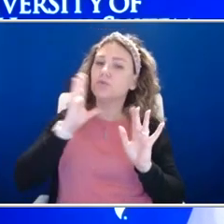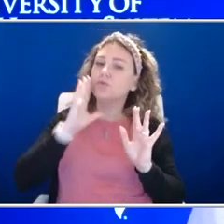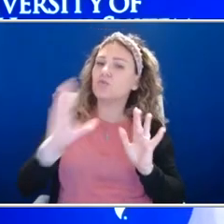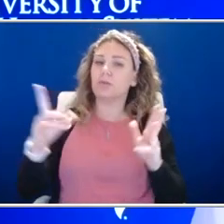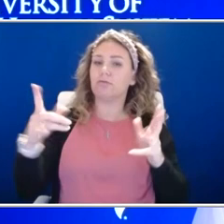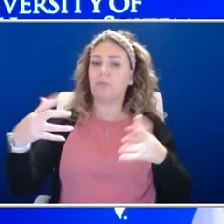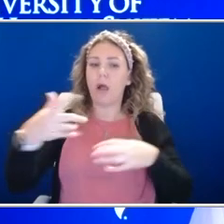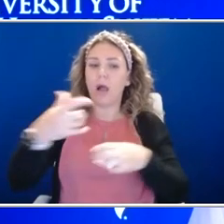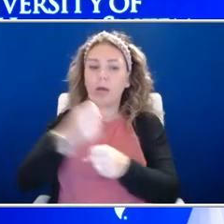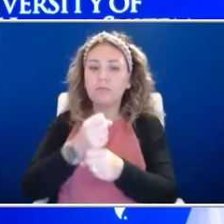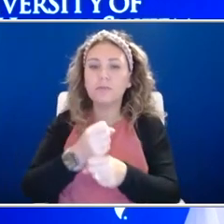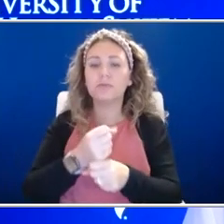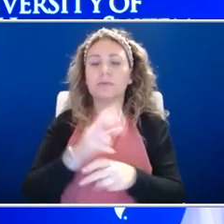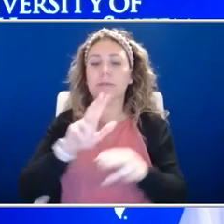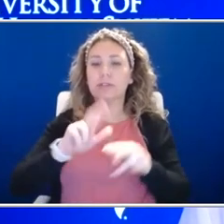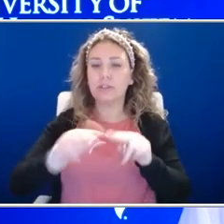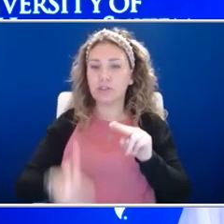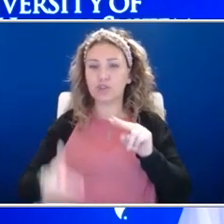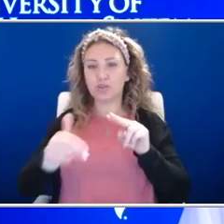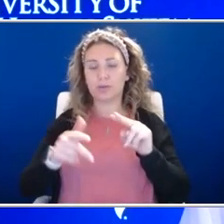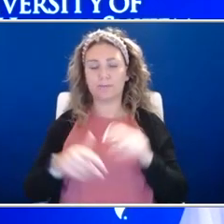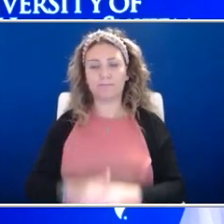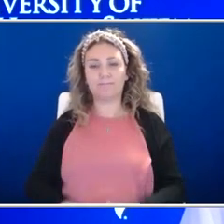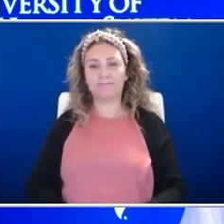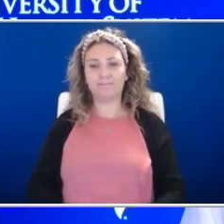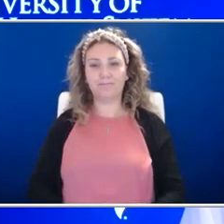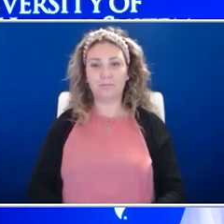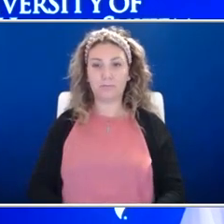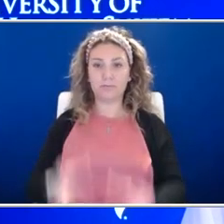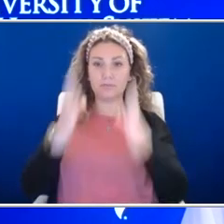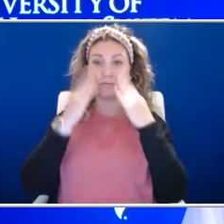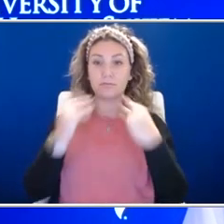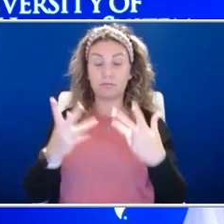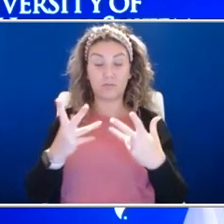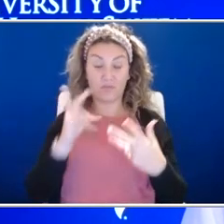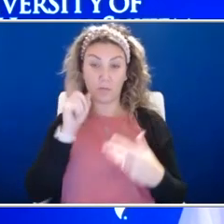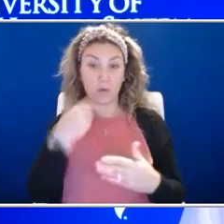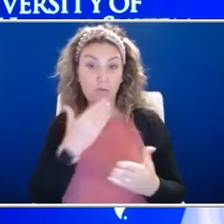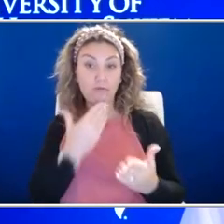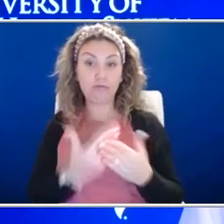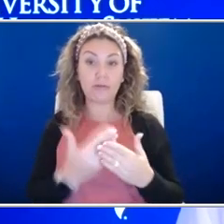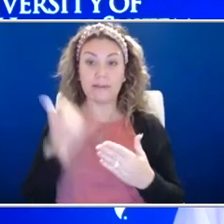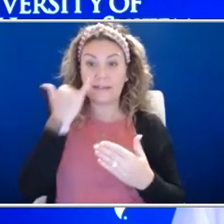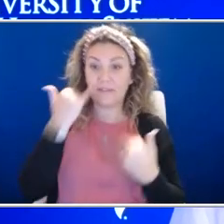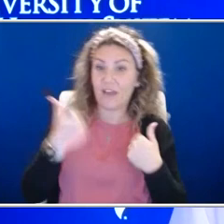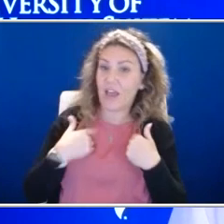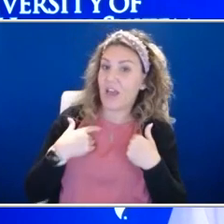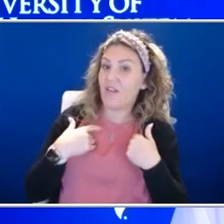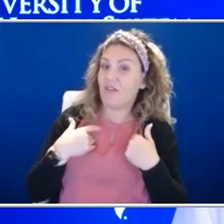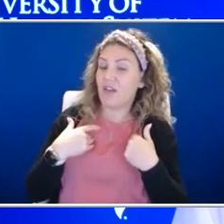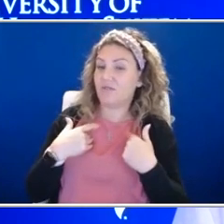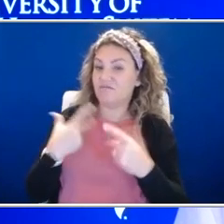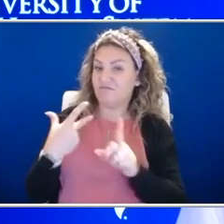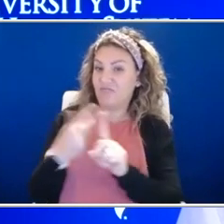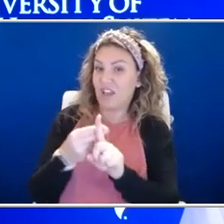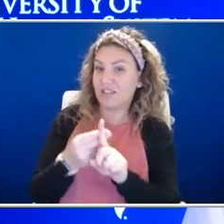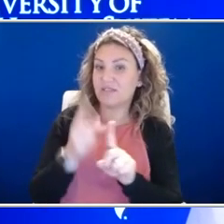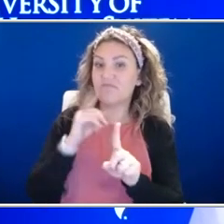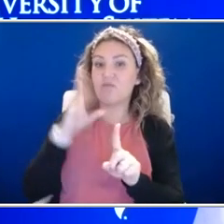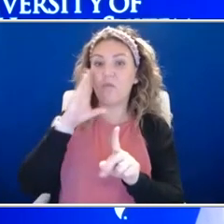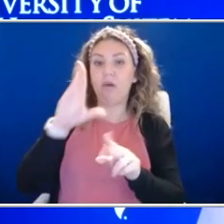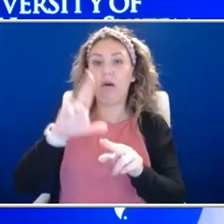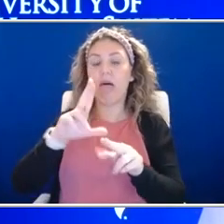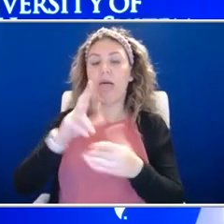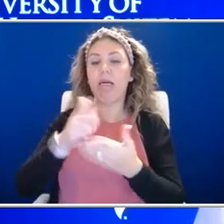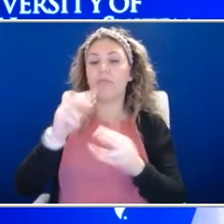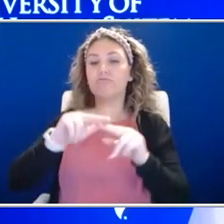decrease or contract. Certainly the information looks good. If we have a vaccine that helps decrease your chance